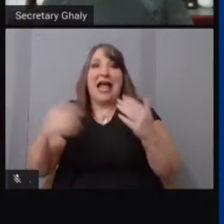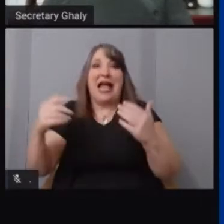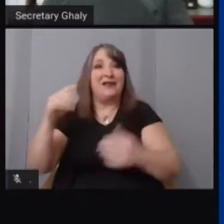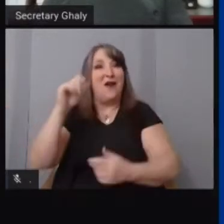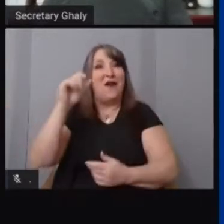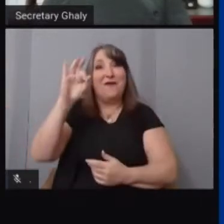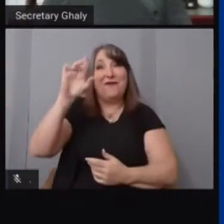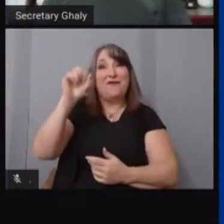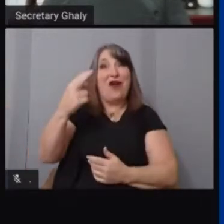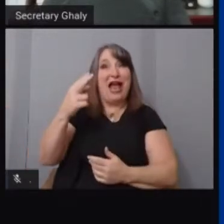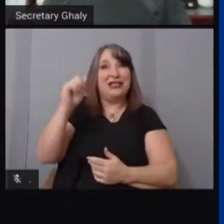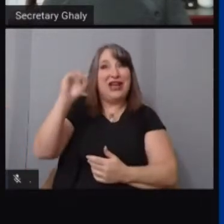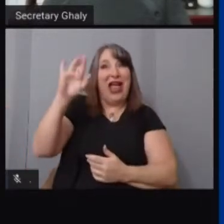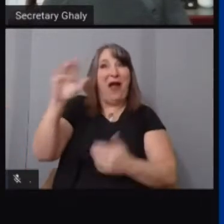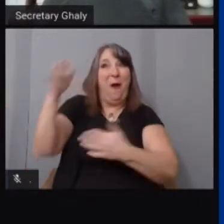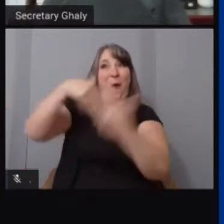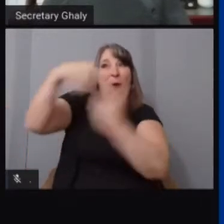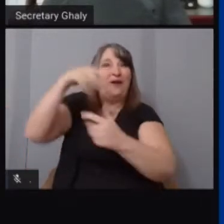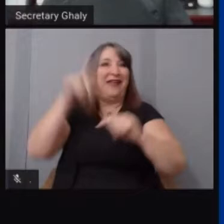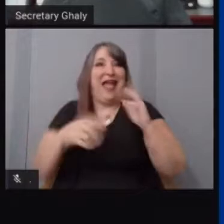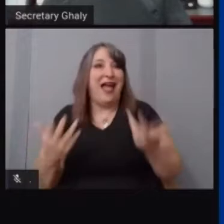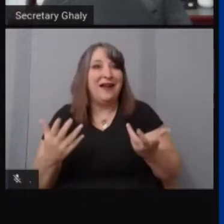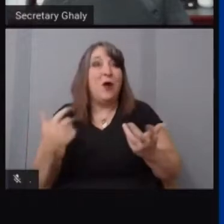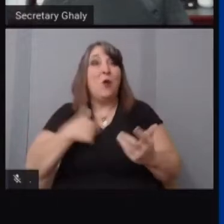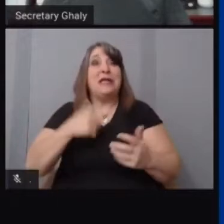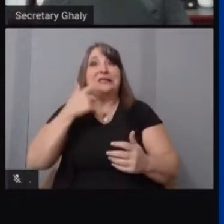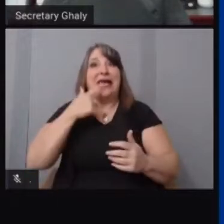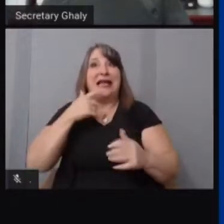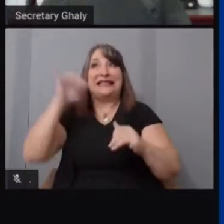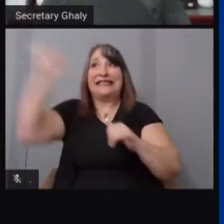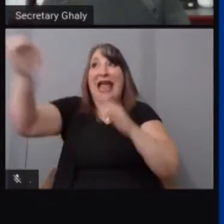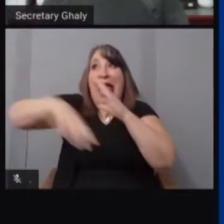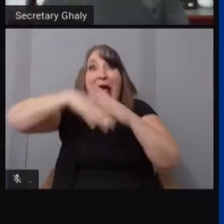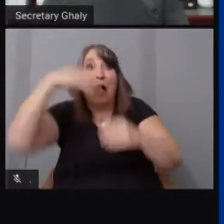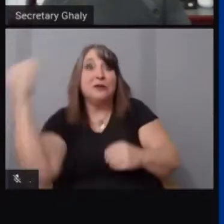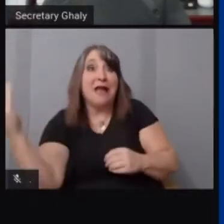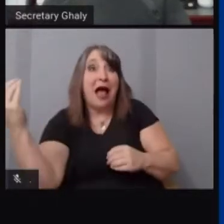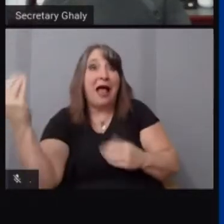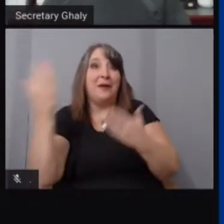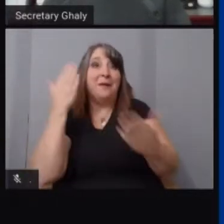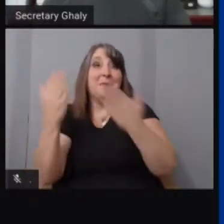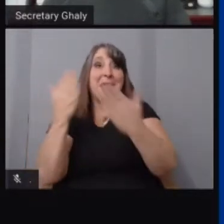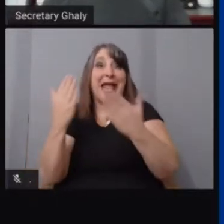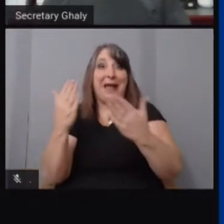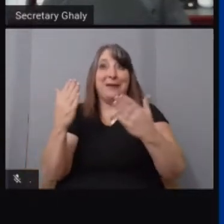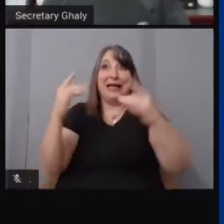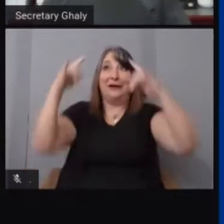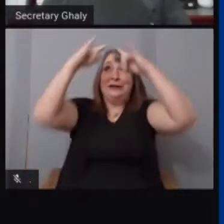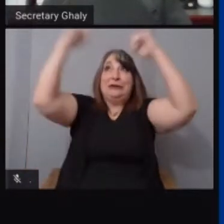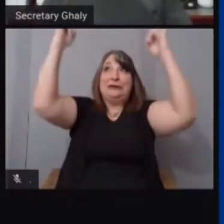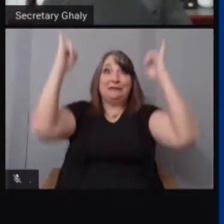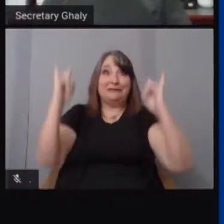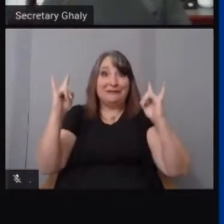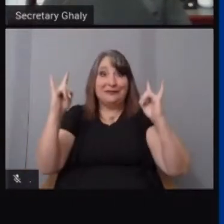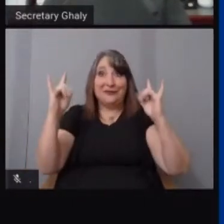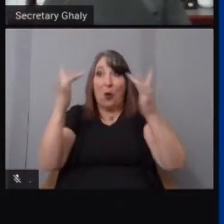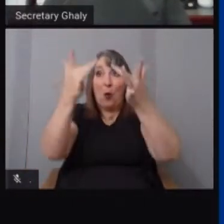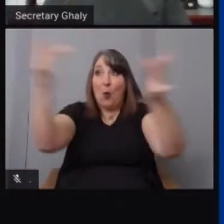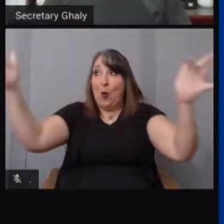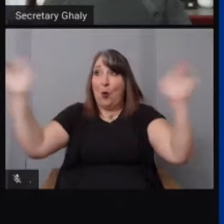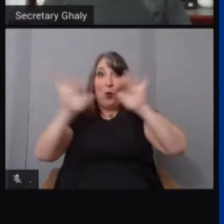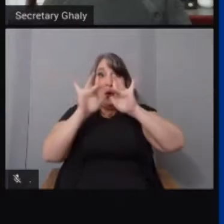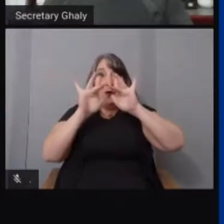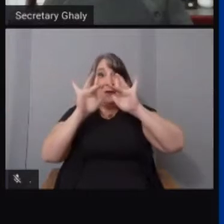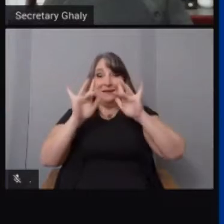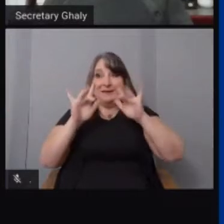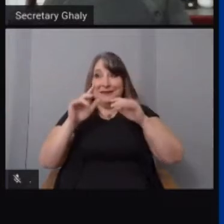We've been emphasizing being outdoors, being in maybe covered canopy situations outdoors with as many sides open